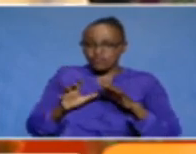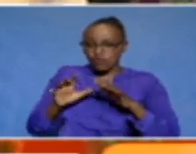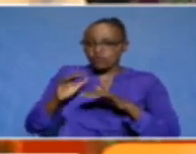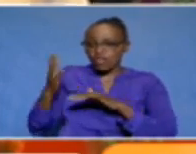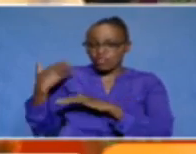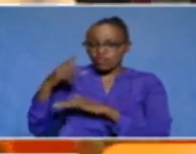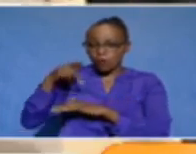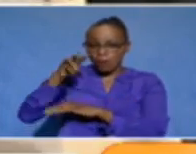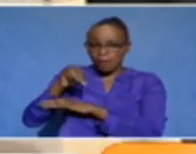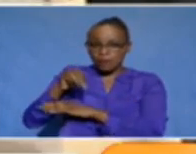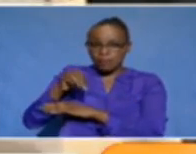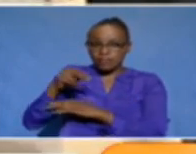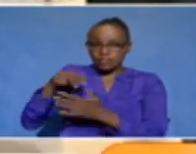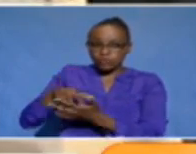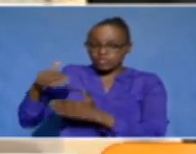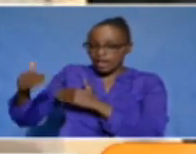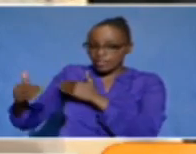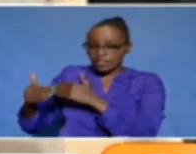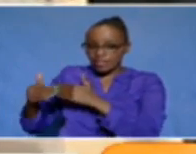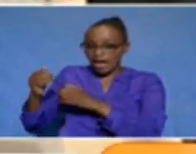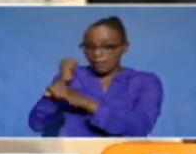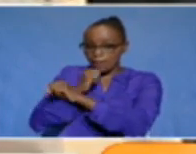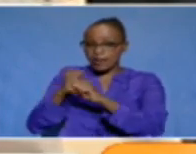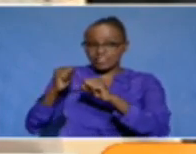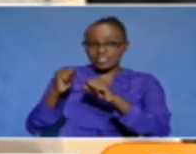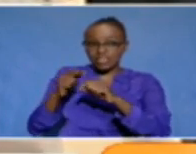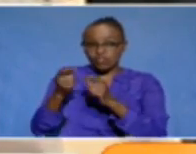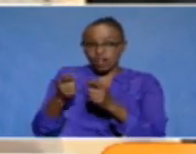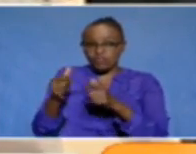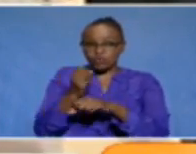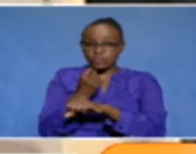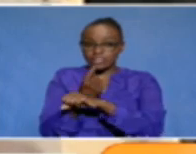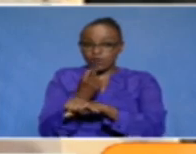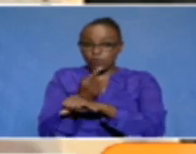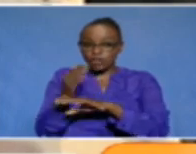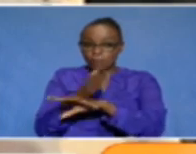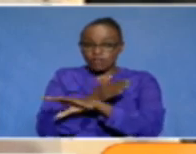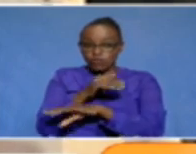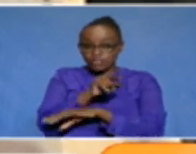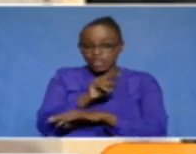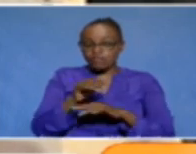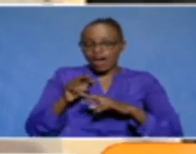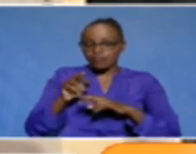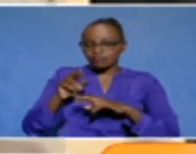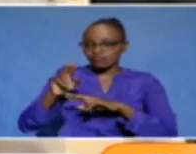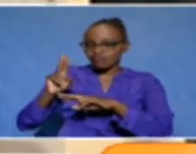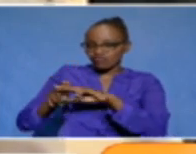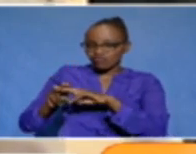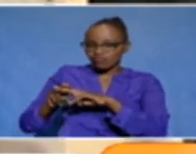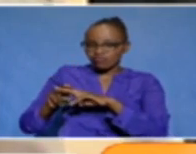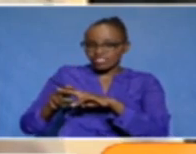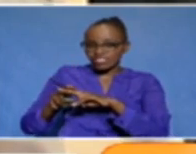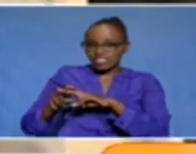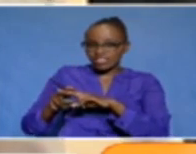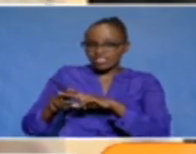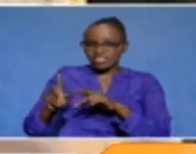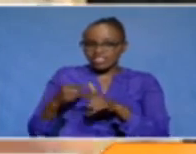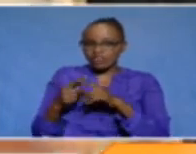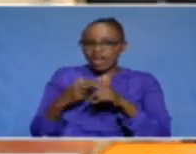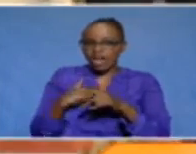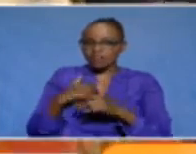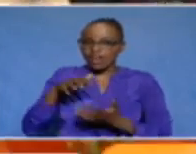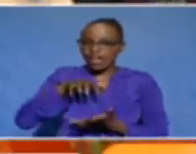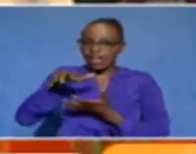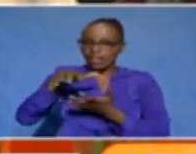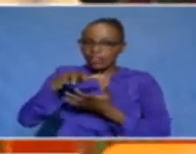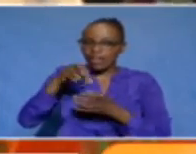premier to stand near President Uhuru Kenyatta for a few seconds before he settled on the DP seat, sparking